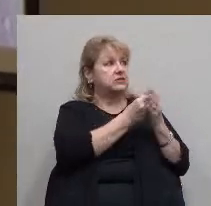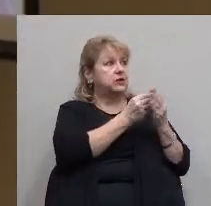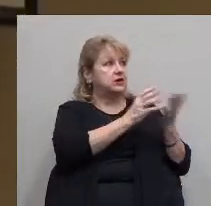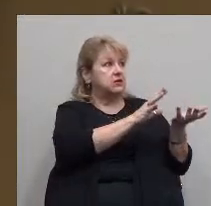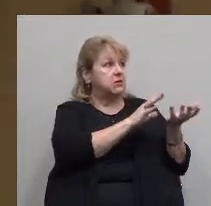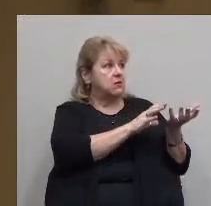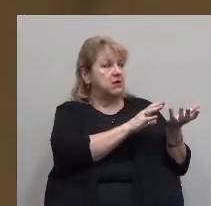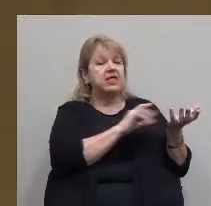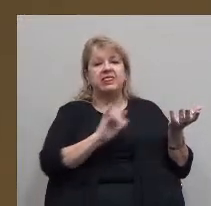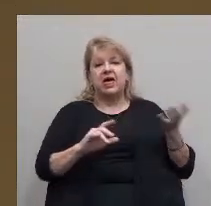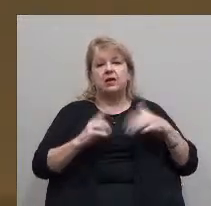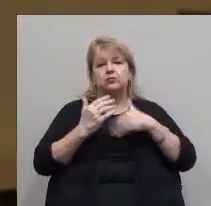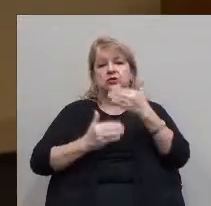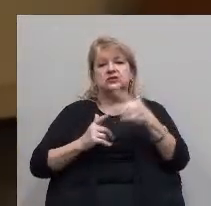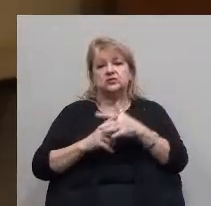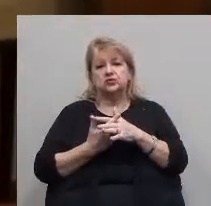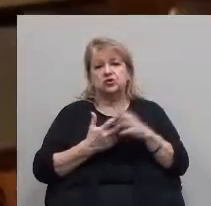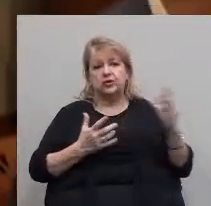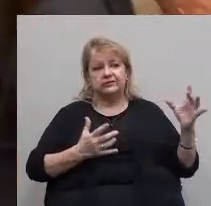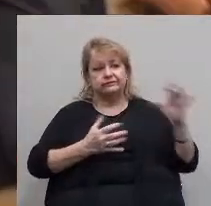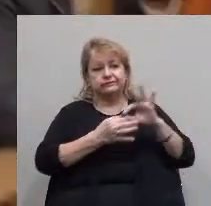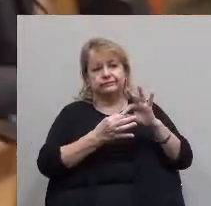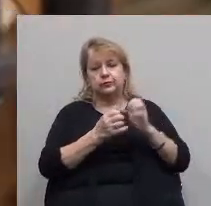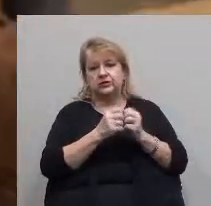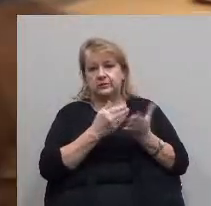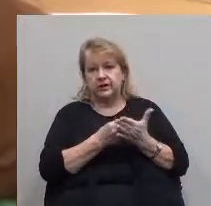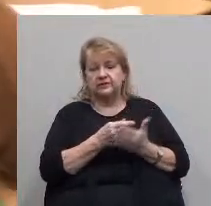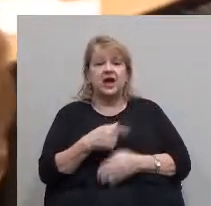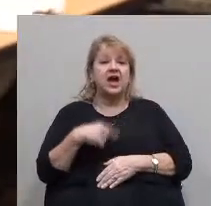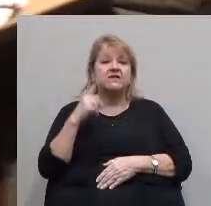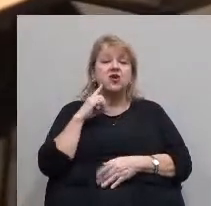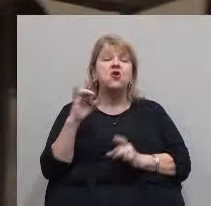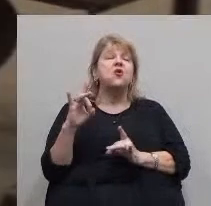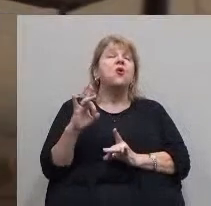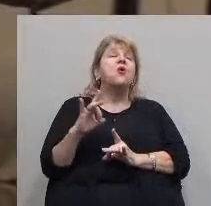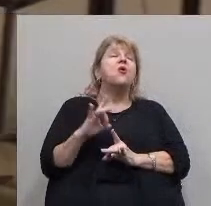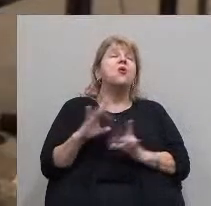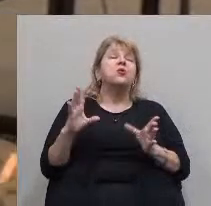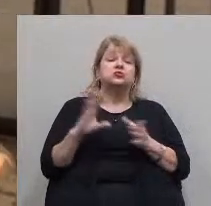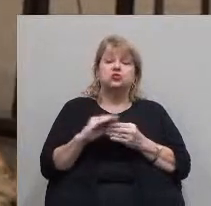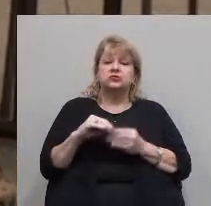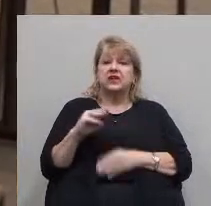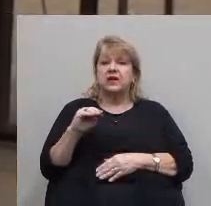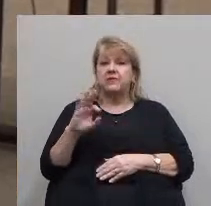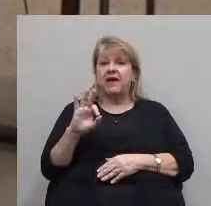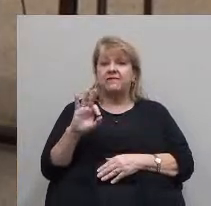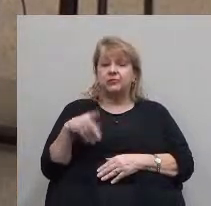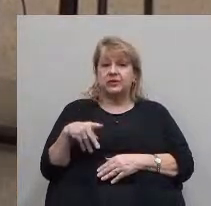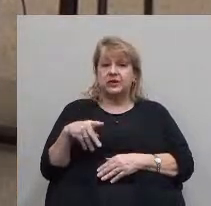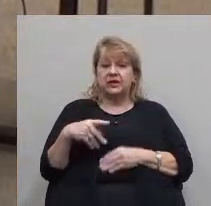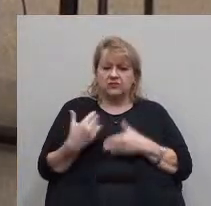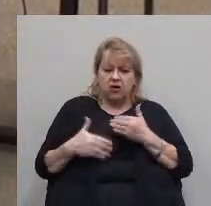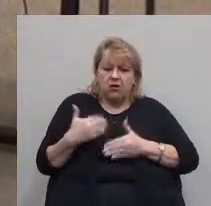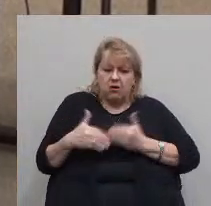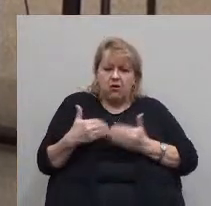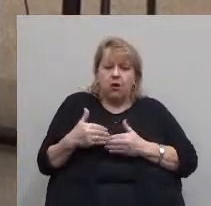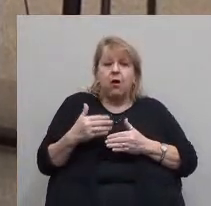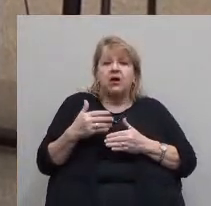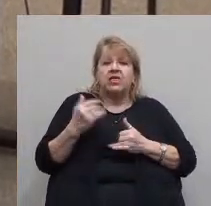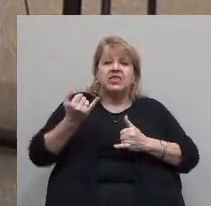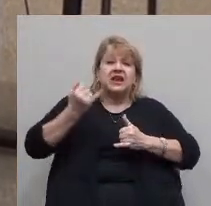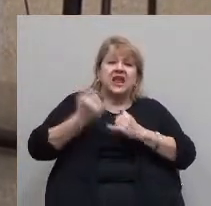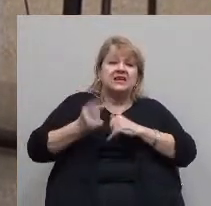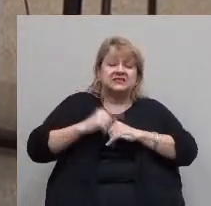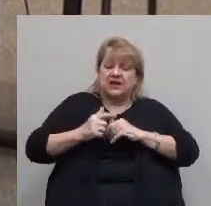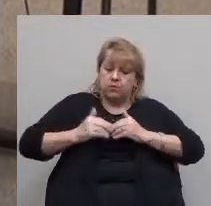that's when the process would start. I've heard horror stories of the MFP being run through the process the final day of session, where